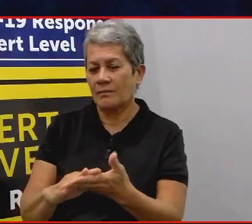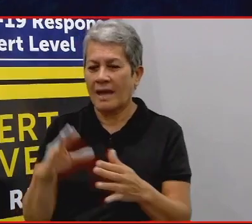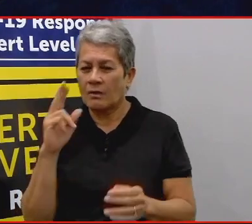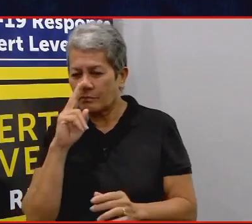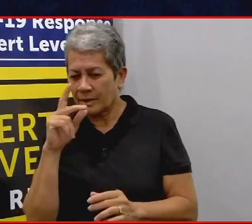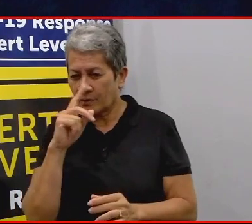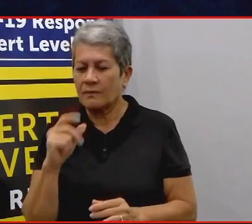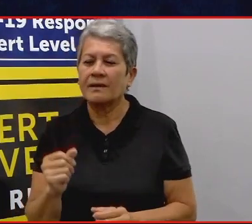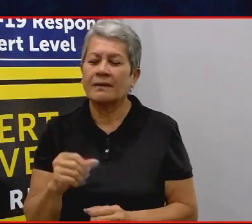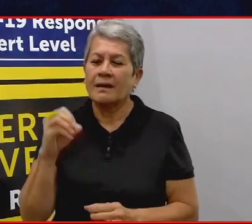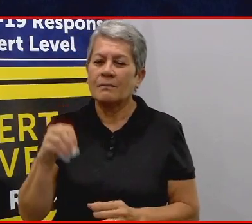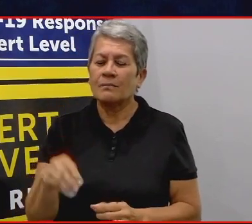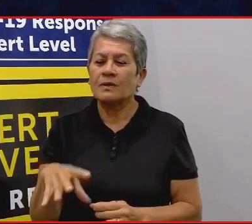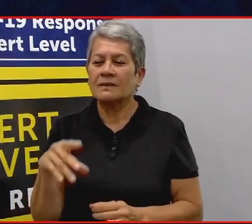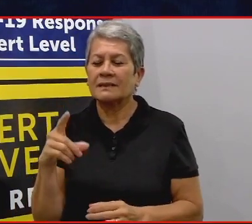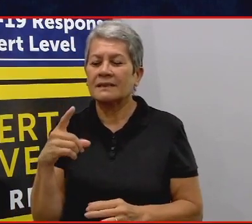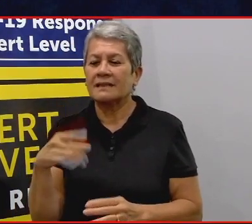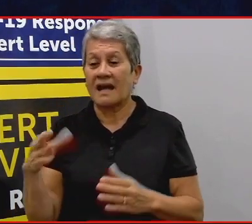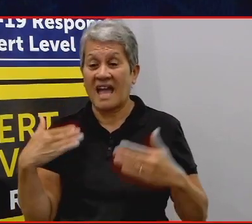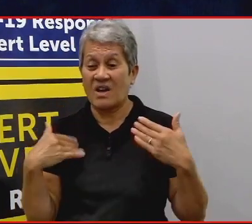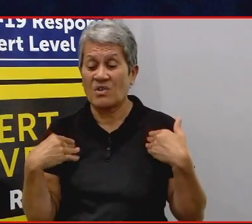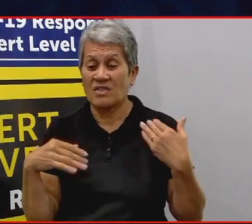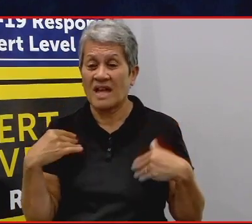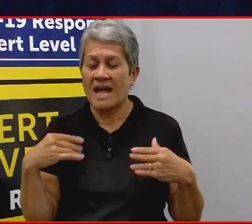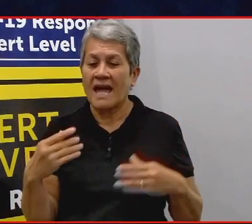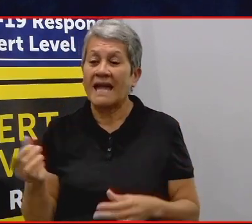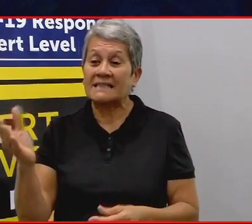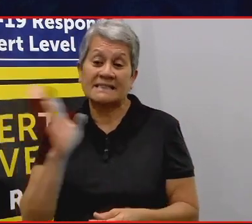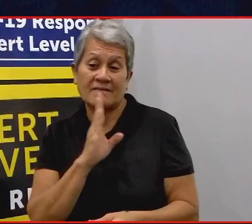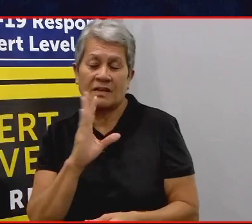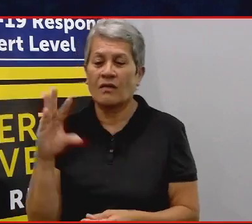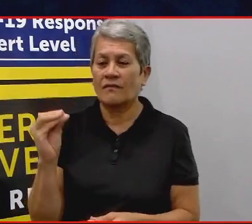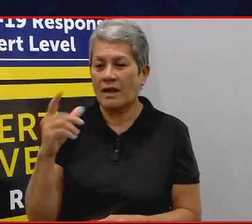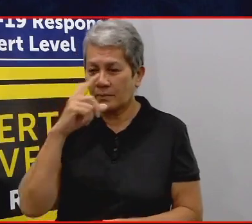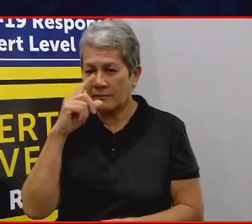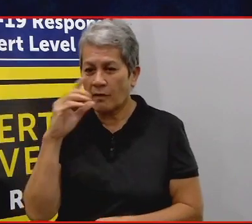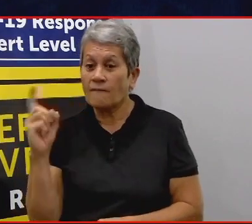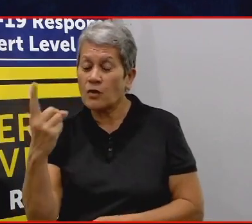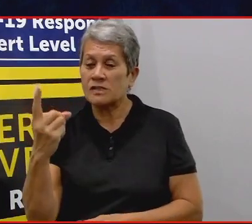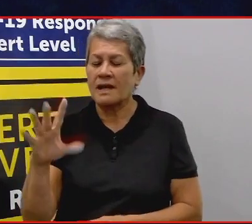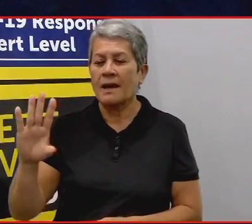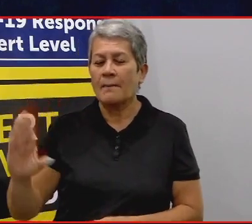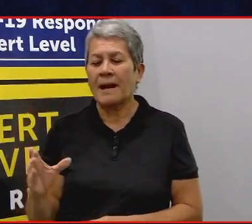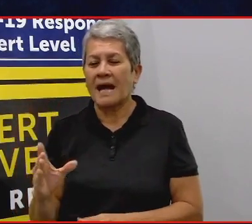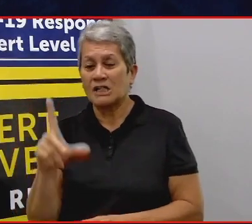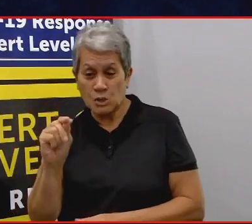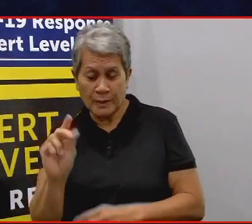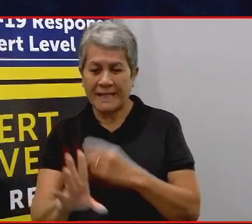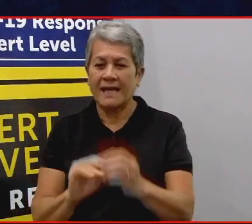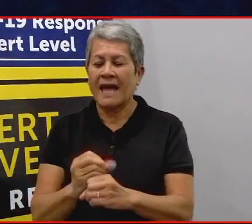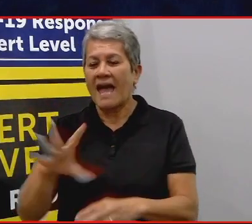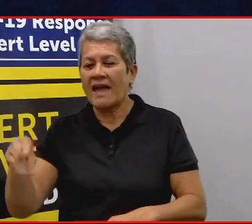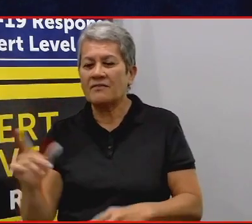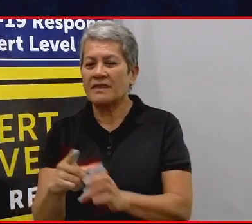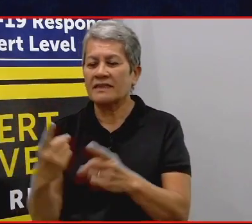too. Putting the health and safety of our people first by doing everything we can possibly do to keep